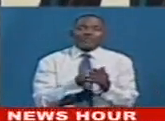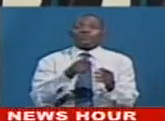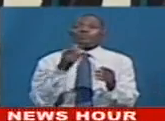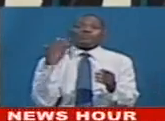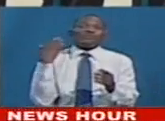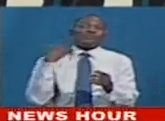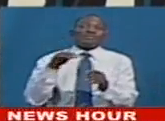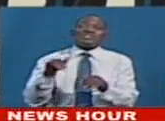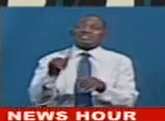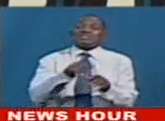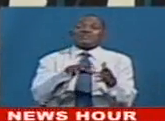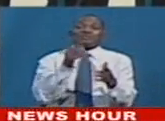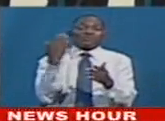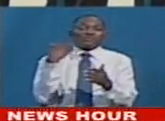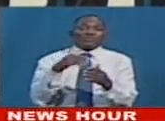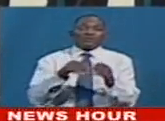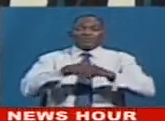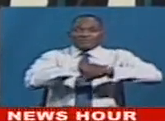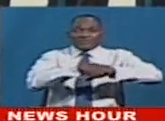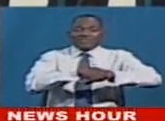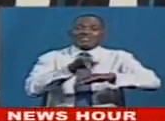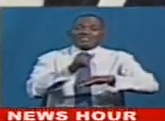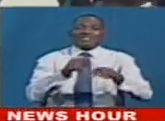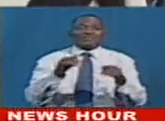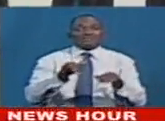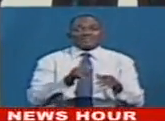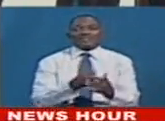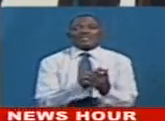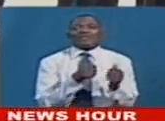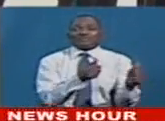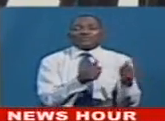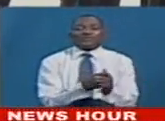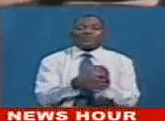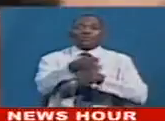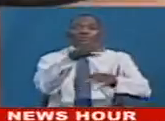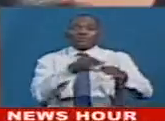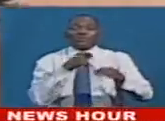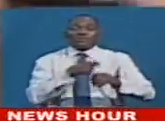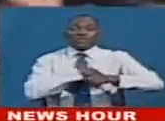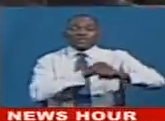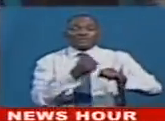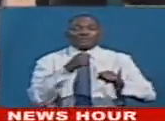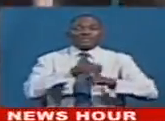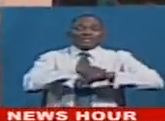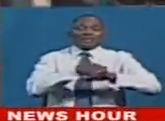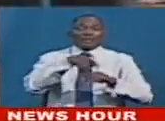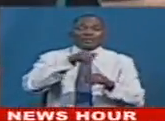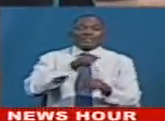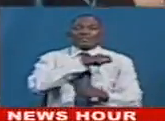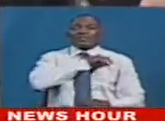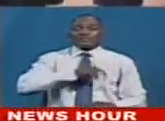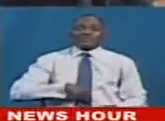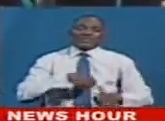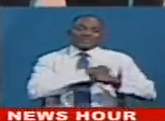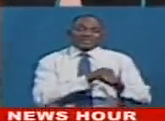tradition inherited from the British in colonial times. The guard, which is mounted at the Buckingham Palace, is called the Queen's Guard